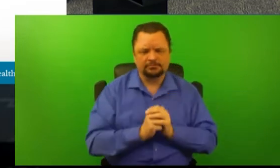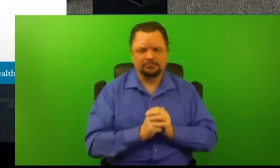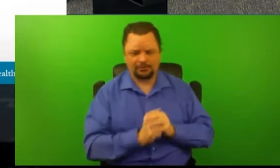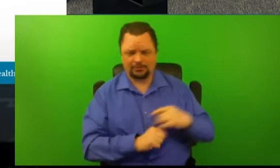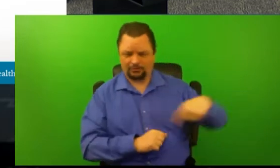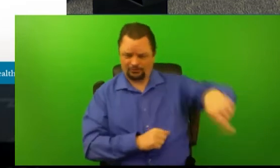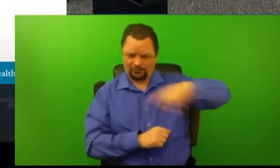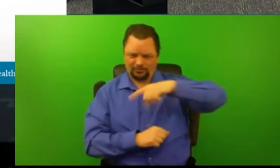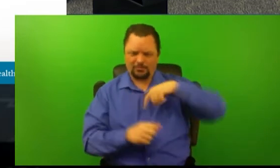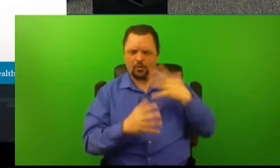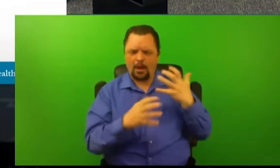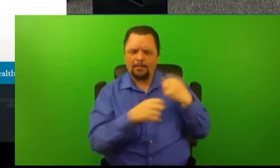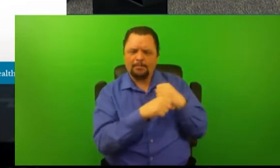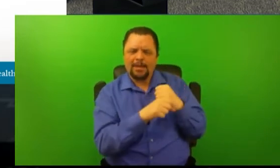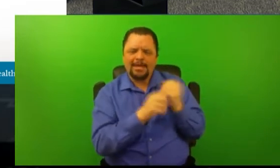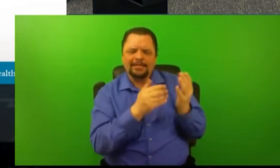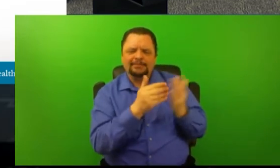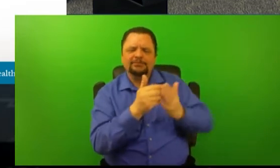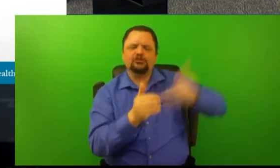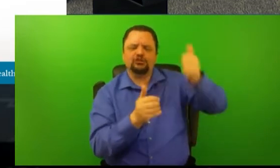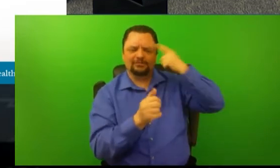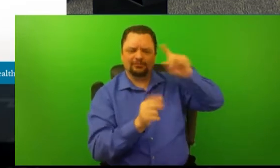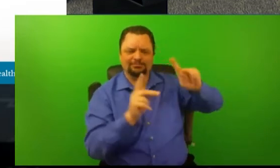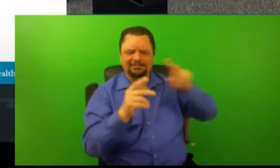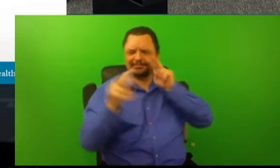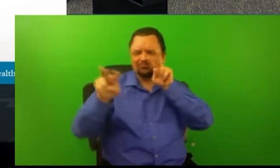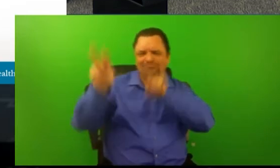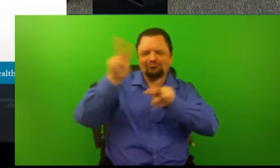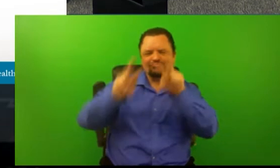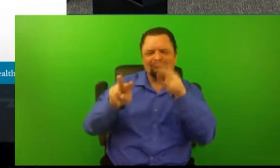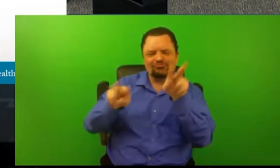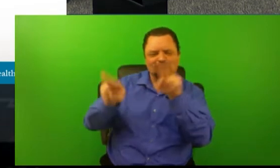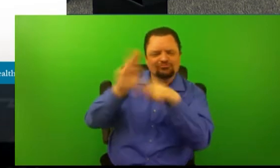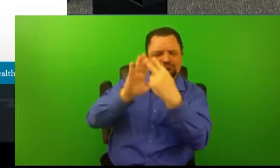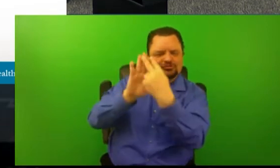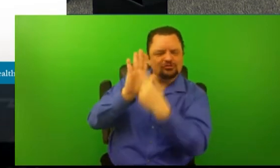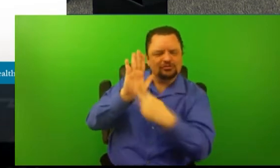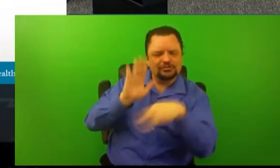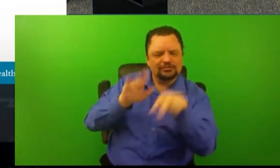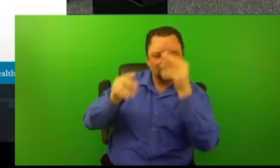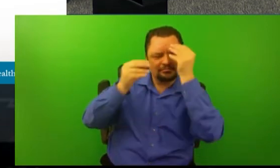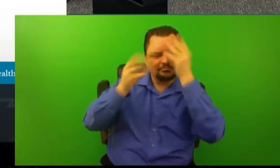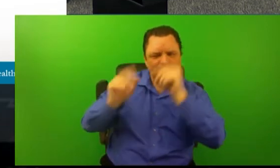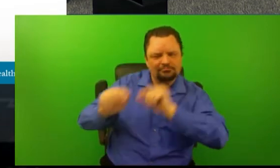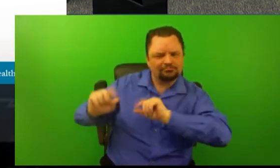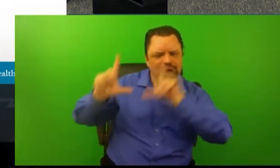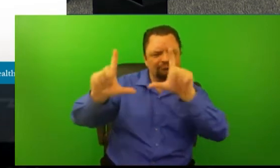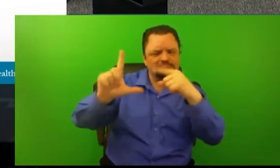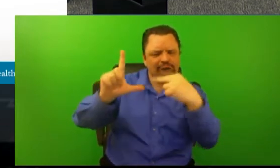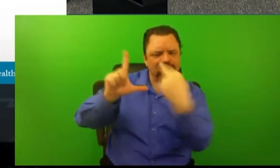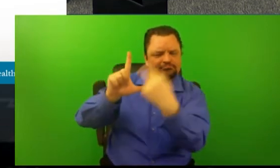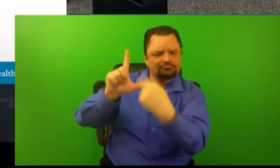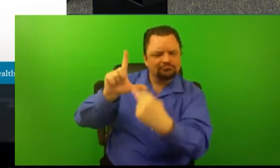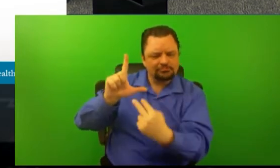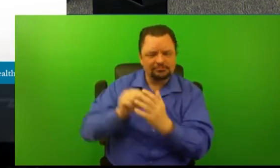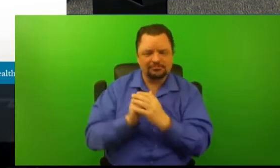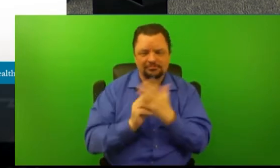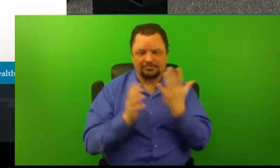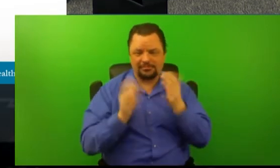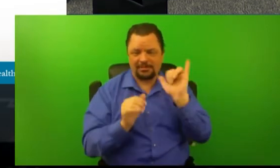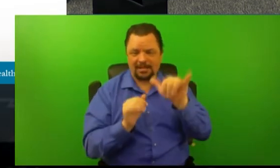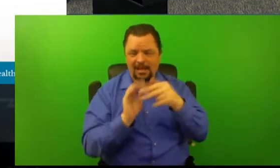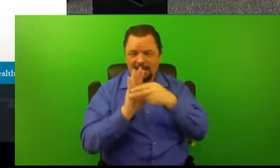help them be able to utilize this to its fullest extent, is to perhaps look at labeling that data, the